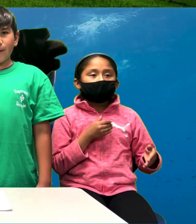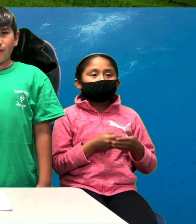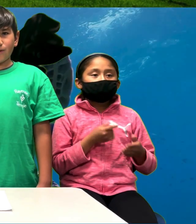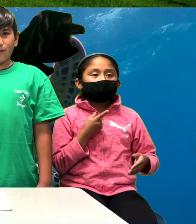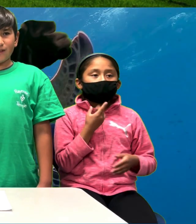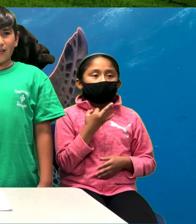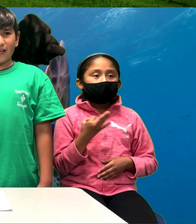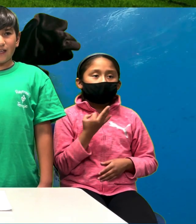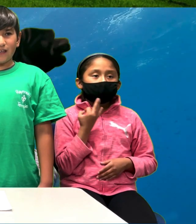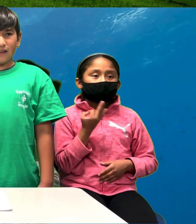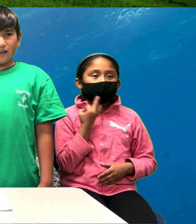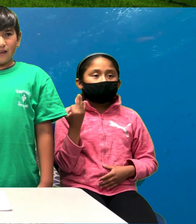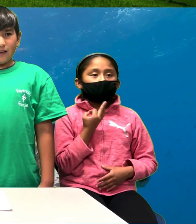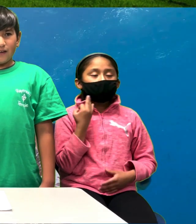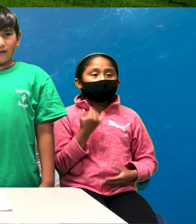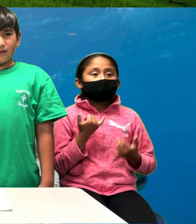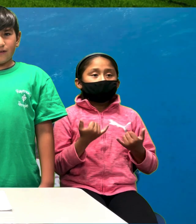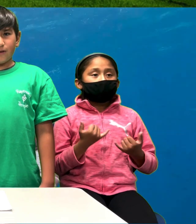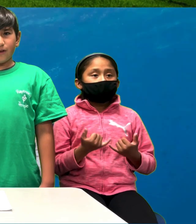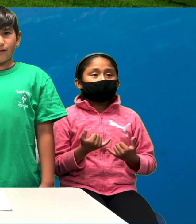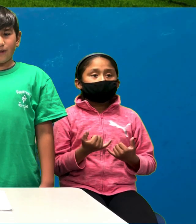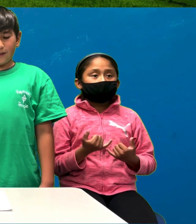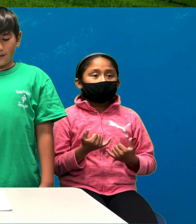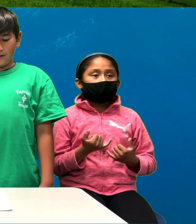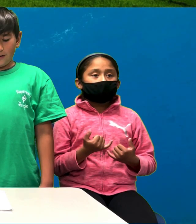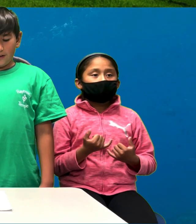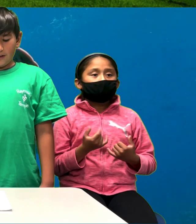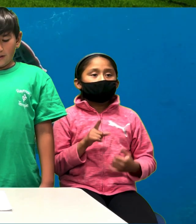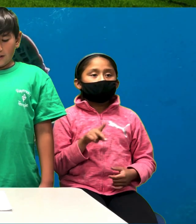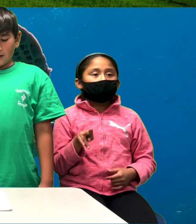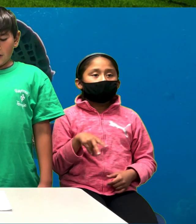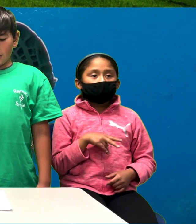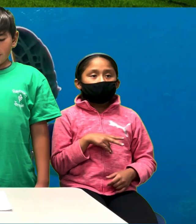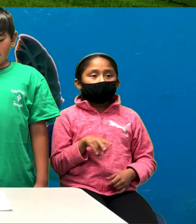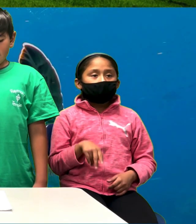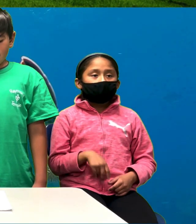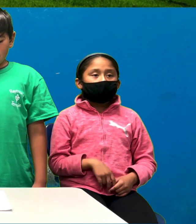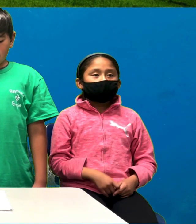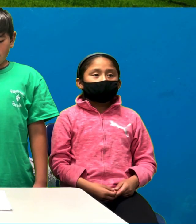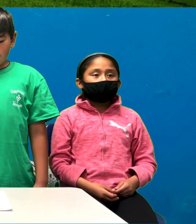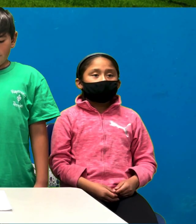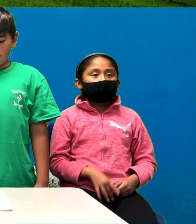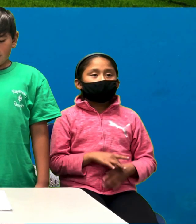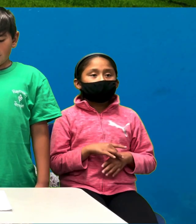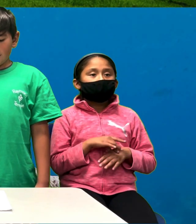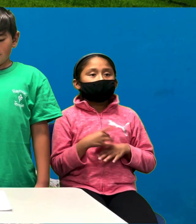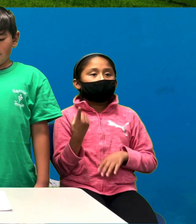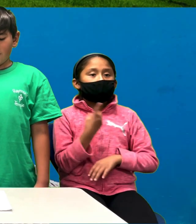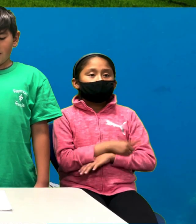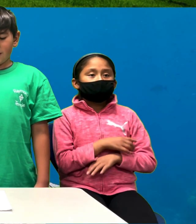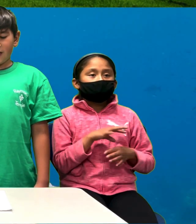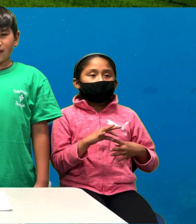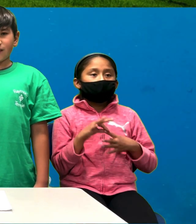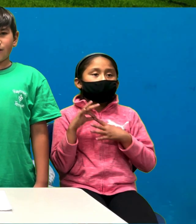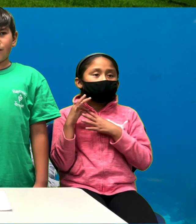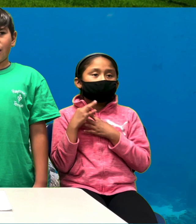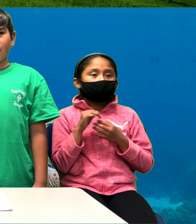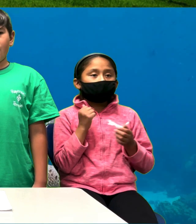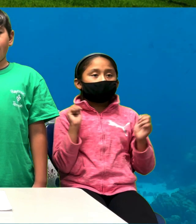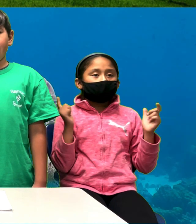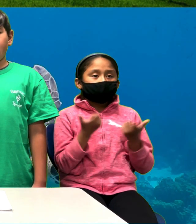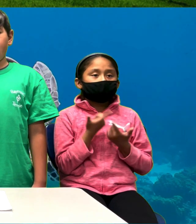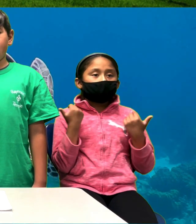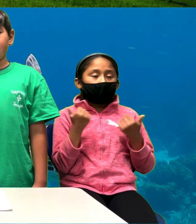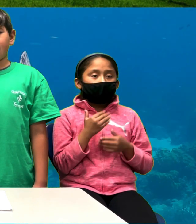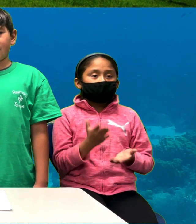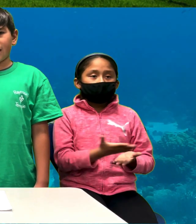Friday, April 22nd, 2022. Earth Day is special to me because it gives everybody a chance to